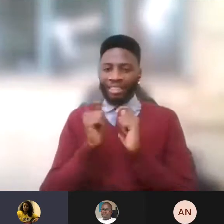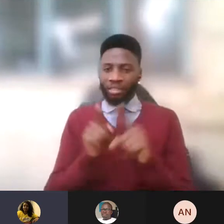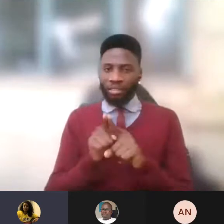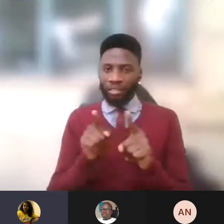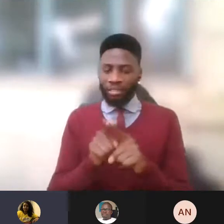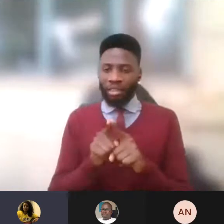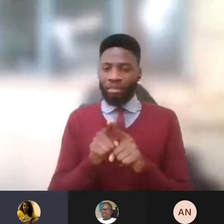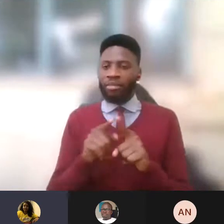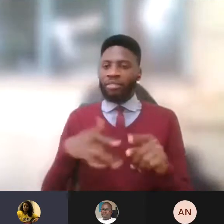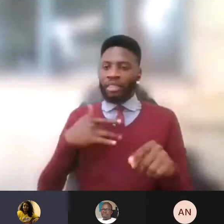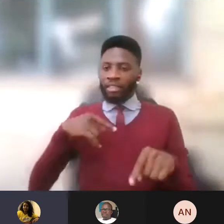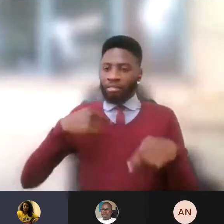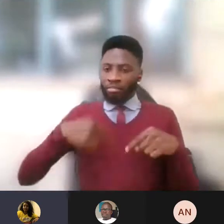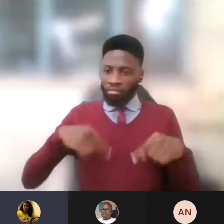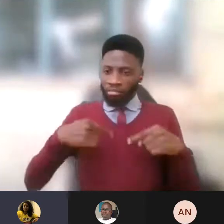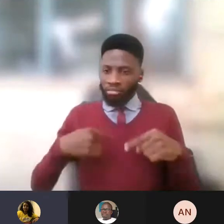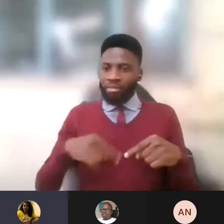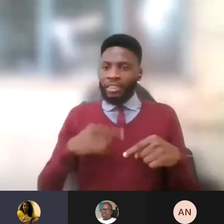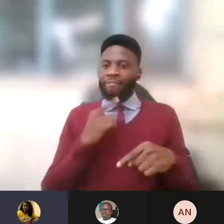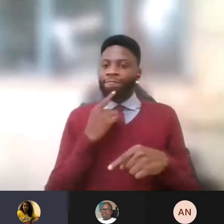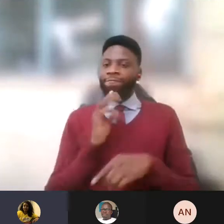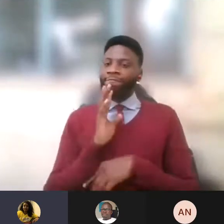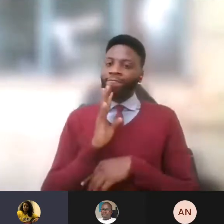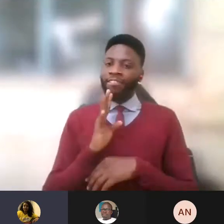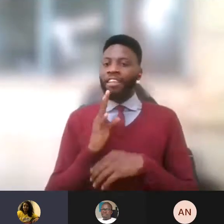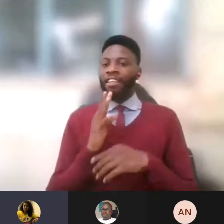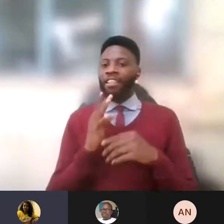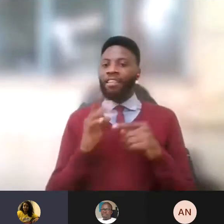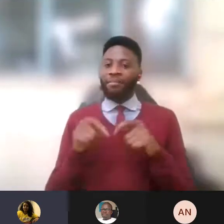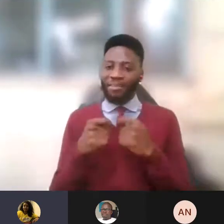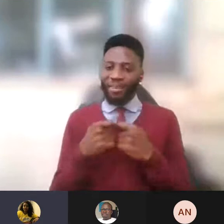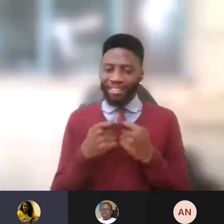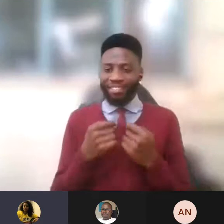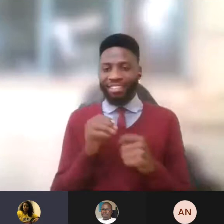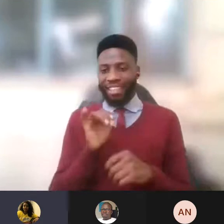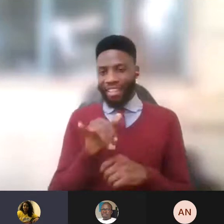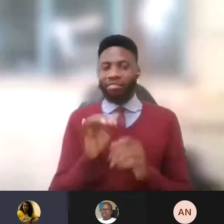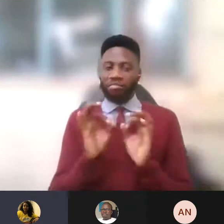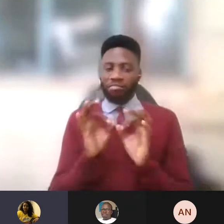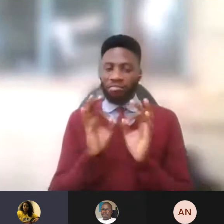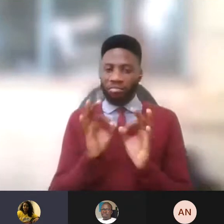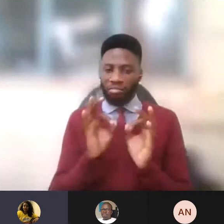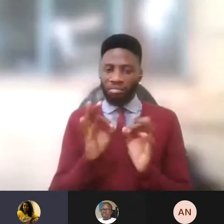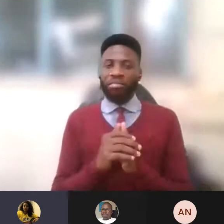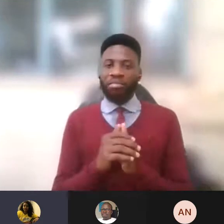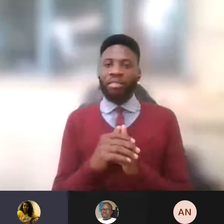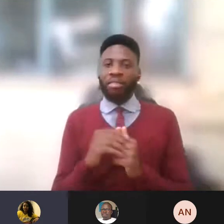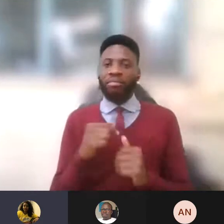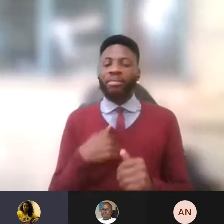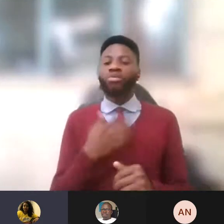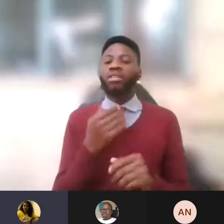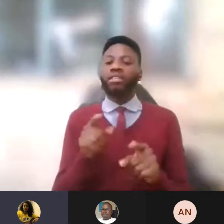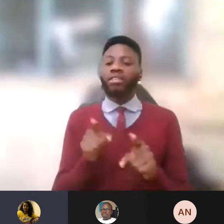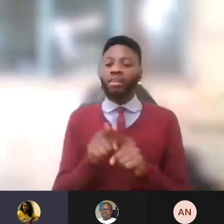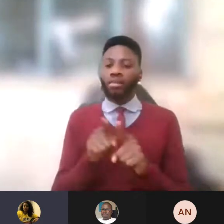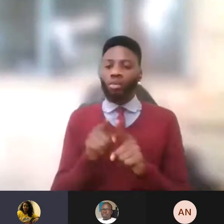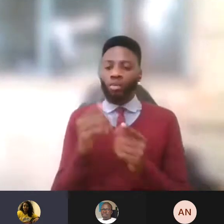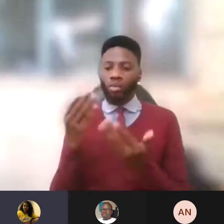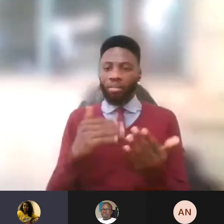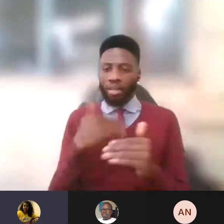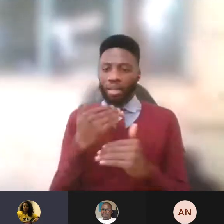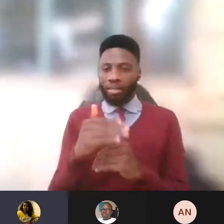message, okay, we want to interview you. We're from Microsoft and this is the role. And I just panicked because I had no idea it